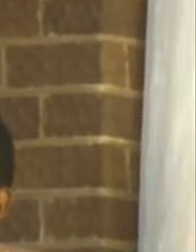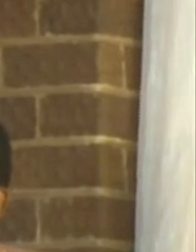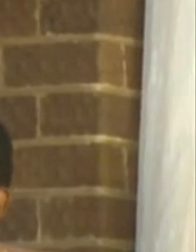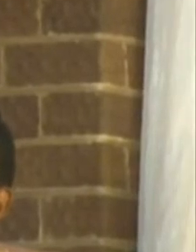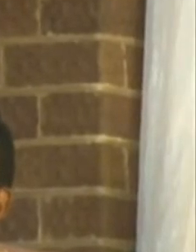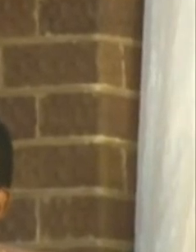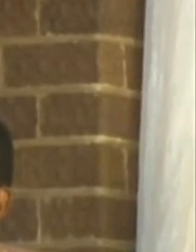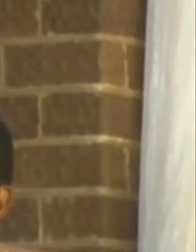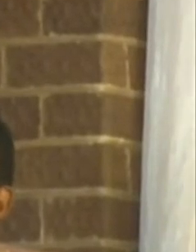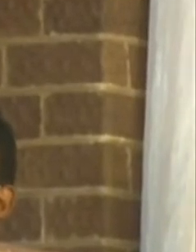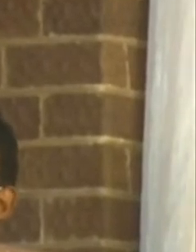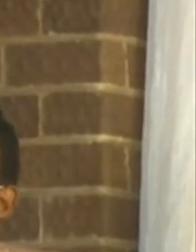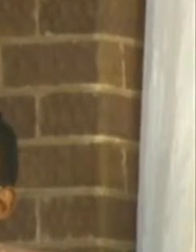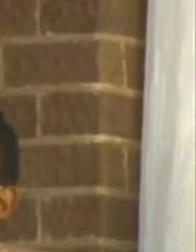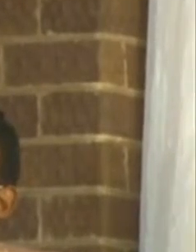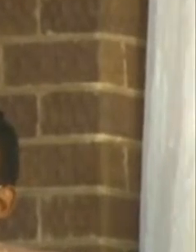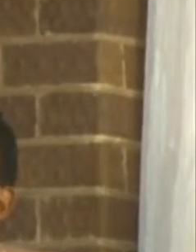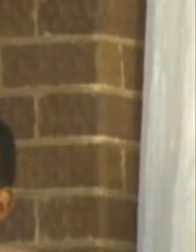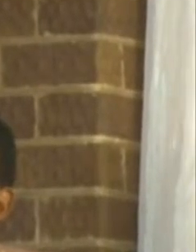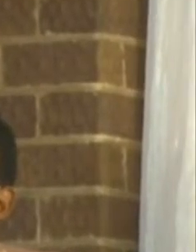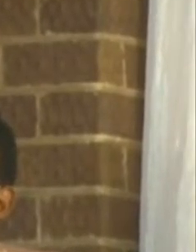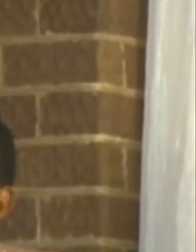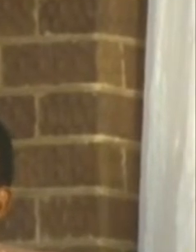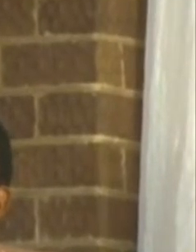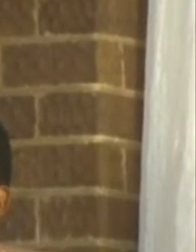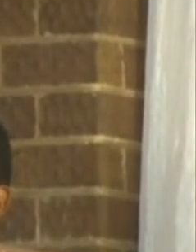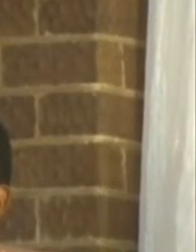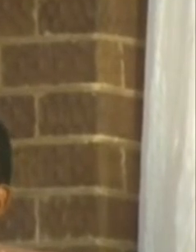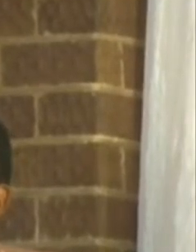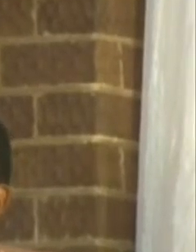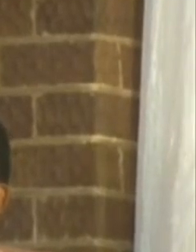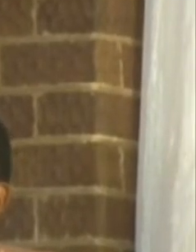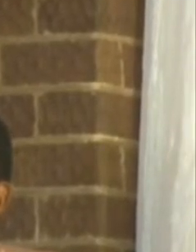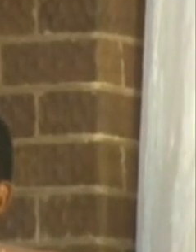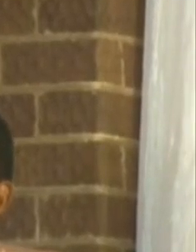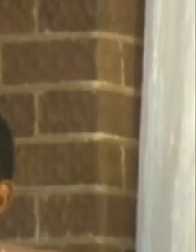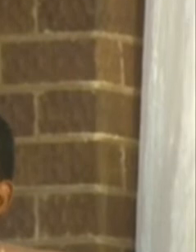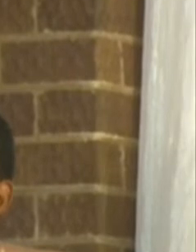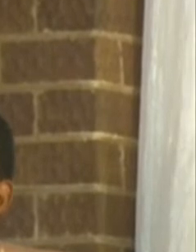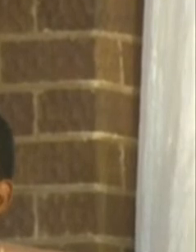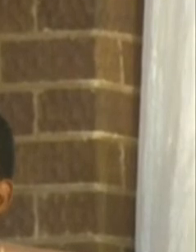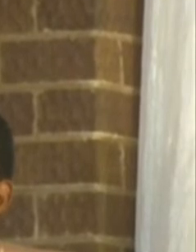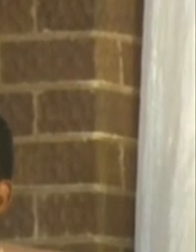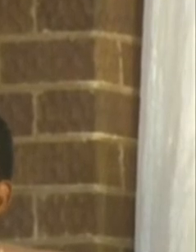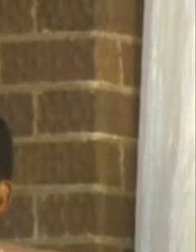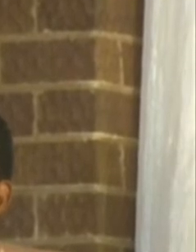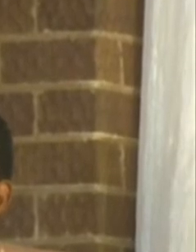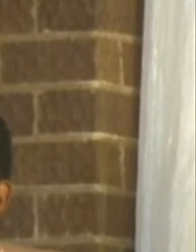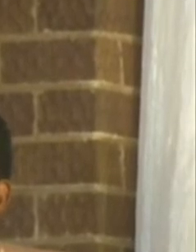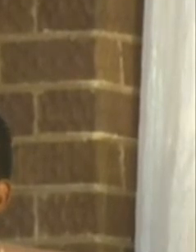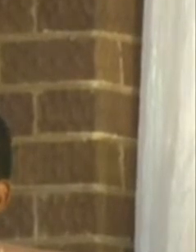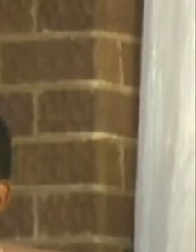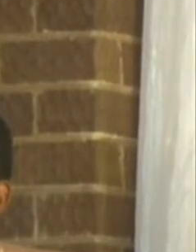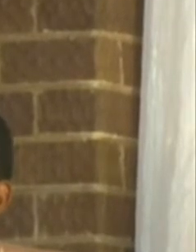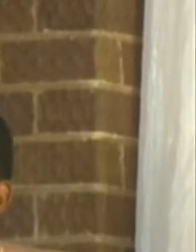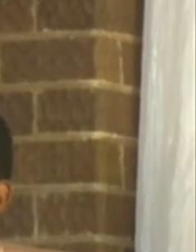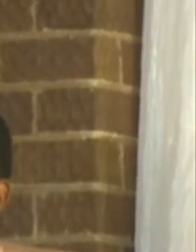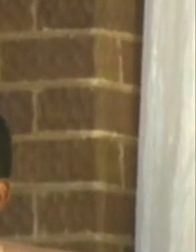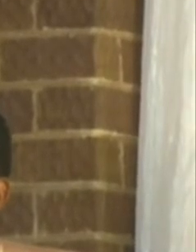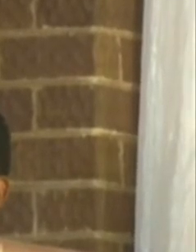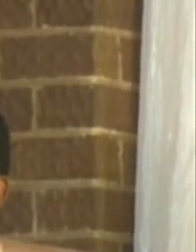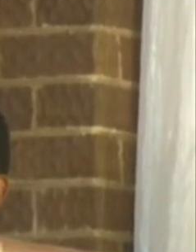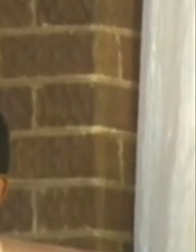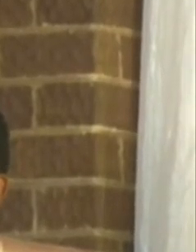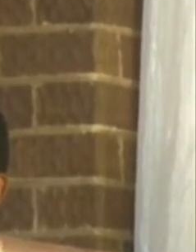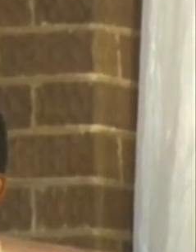At that time, the kingdom of heaven will be like 10 virgins who took their lamps and